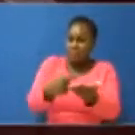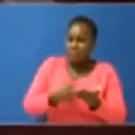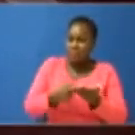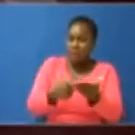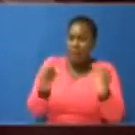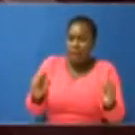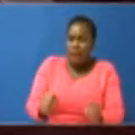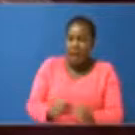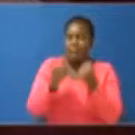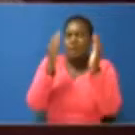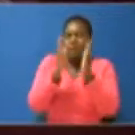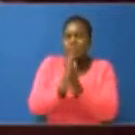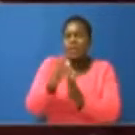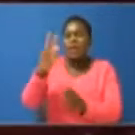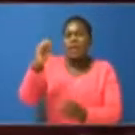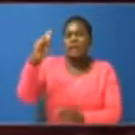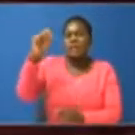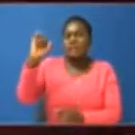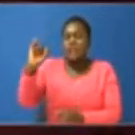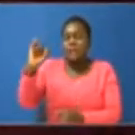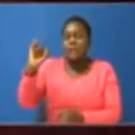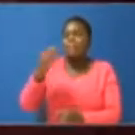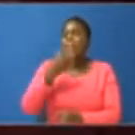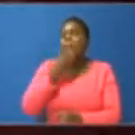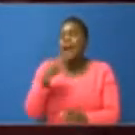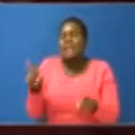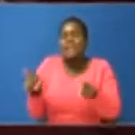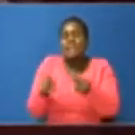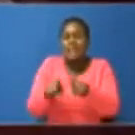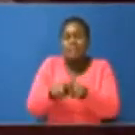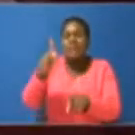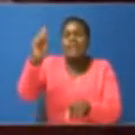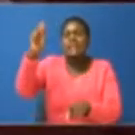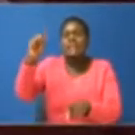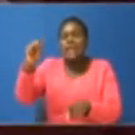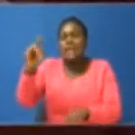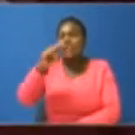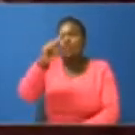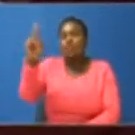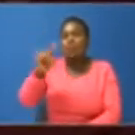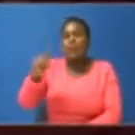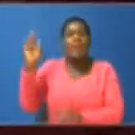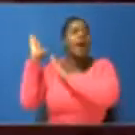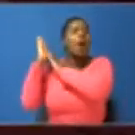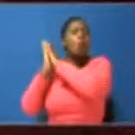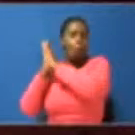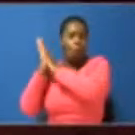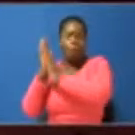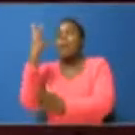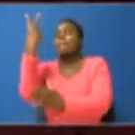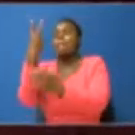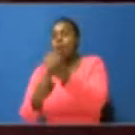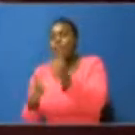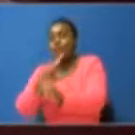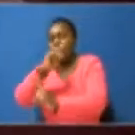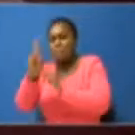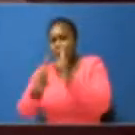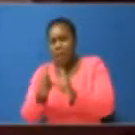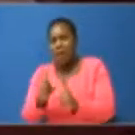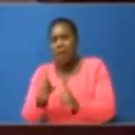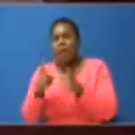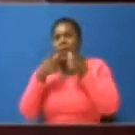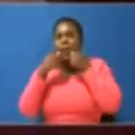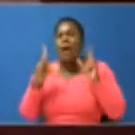undertaken by ntv's mark massai as well as ktn uses zubaida kanan it will be a double